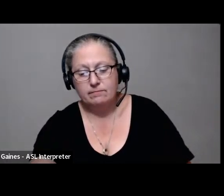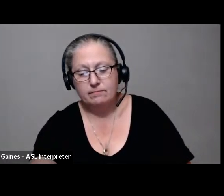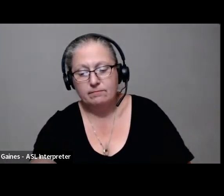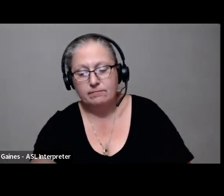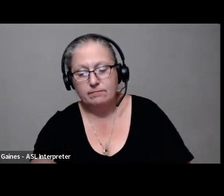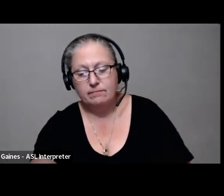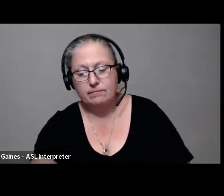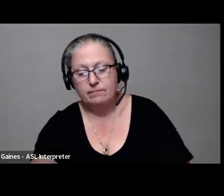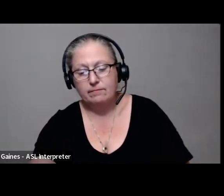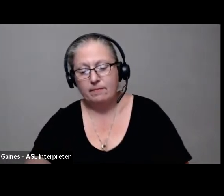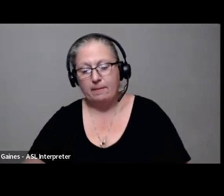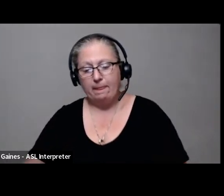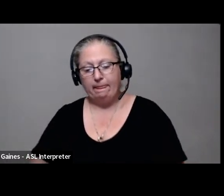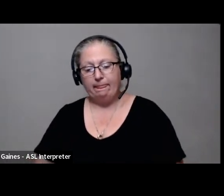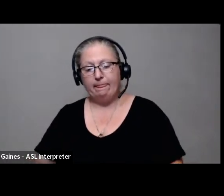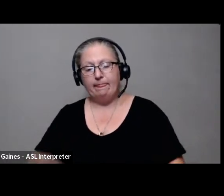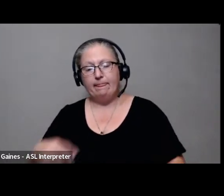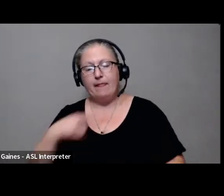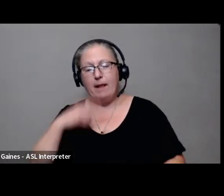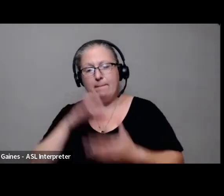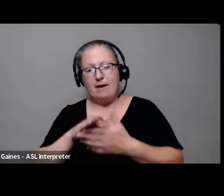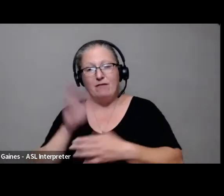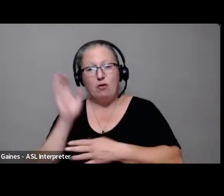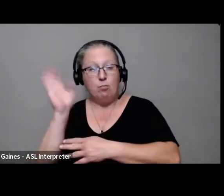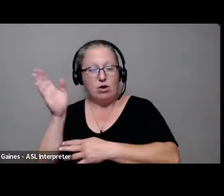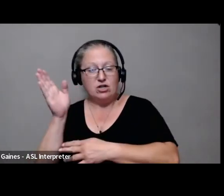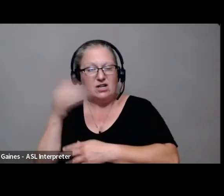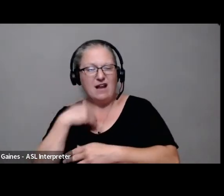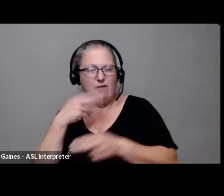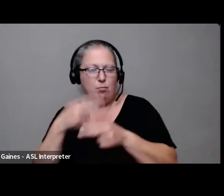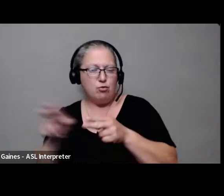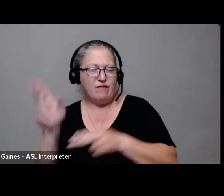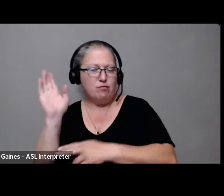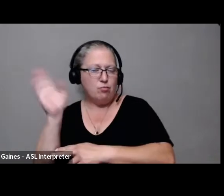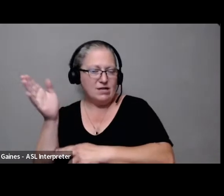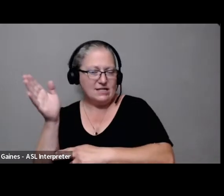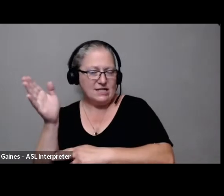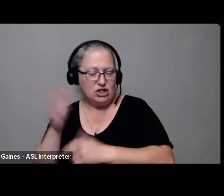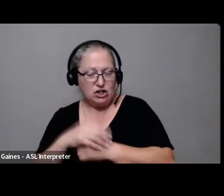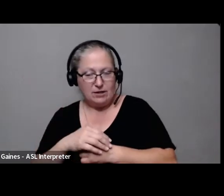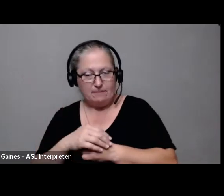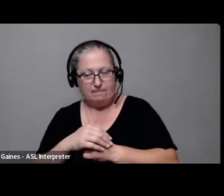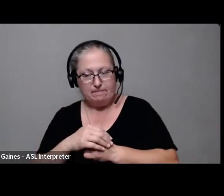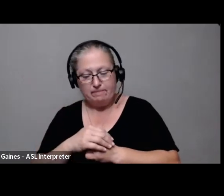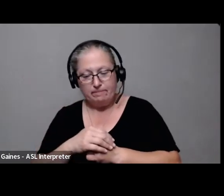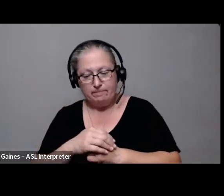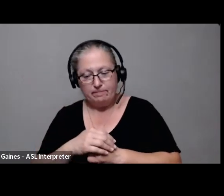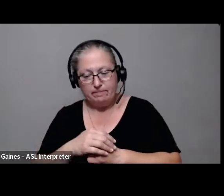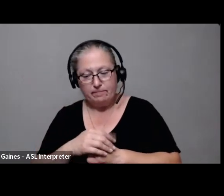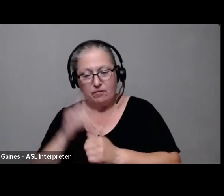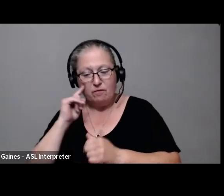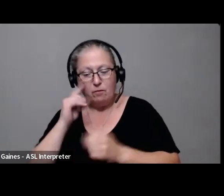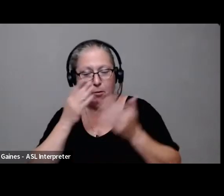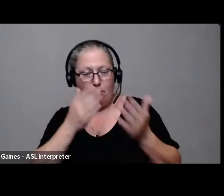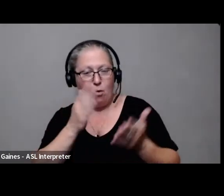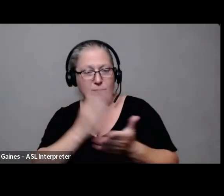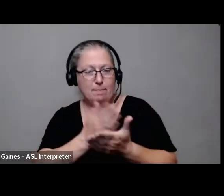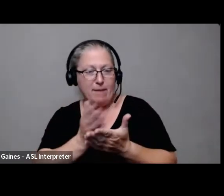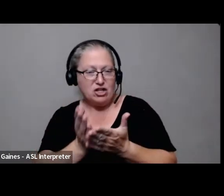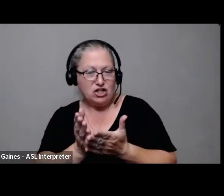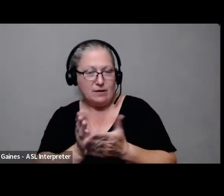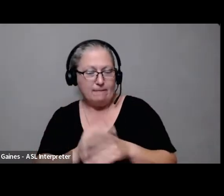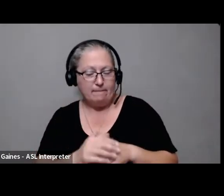Yes, I believe the presentation is going I have a brief presentation for the proposed budget